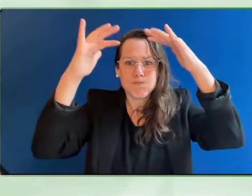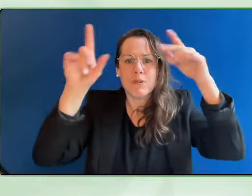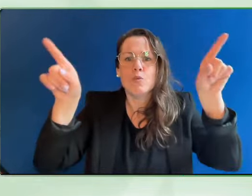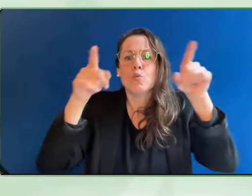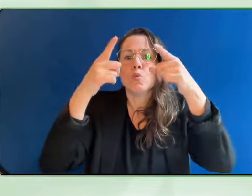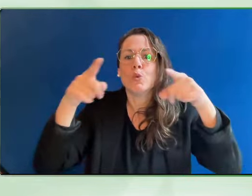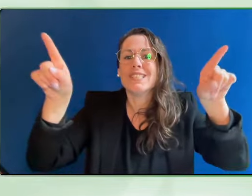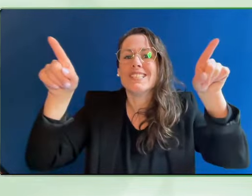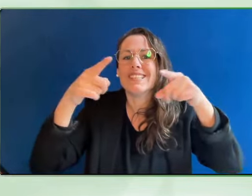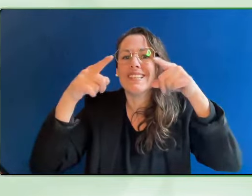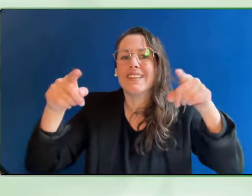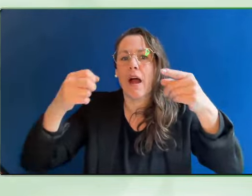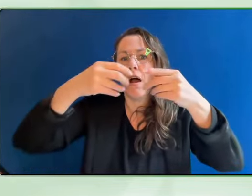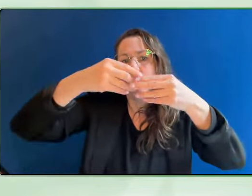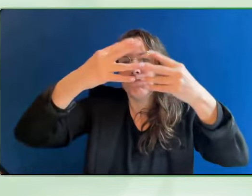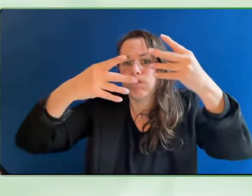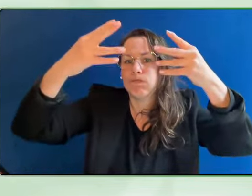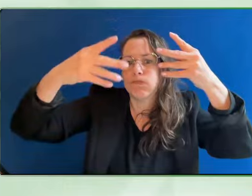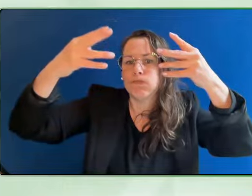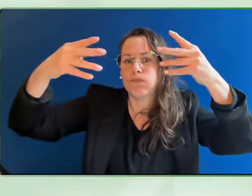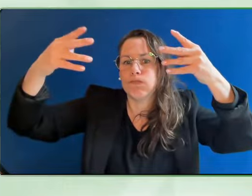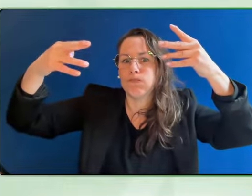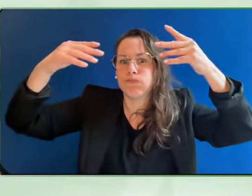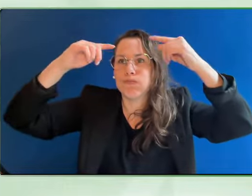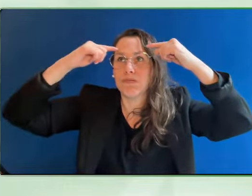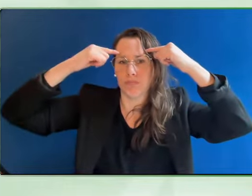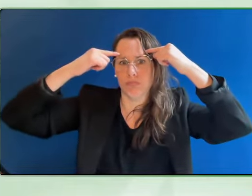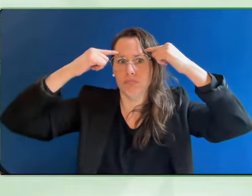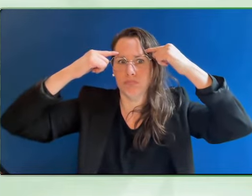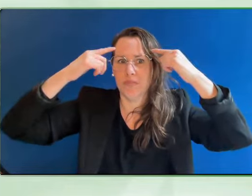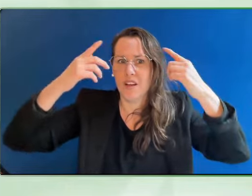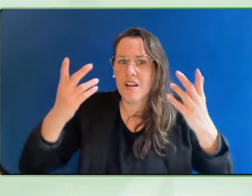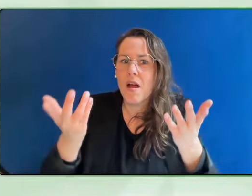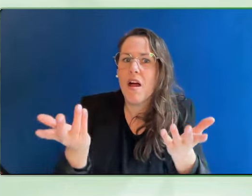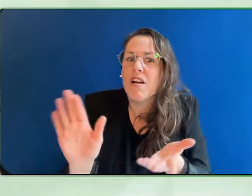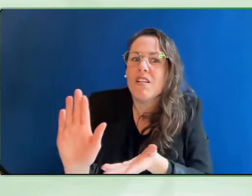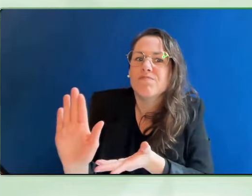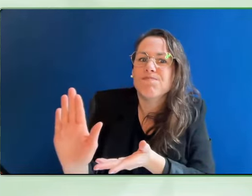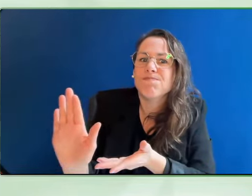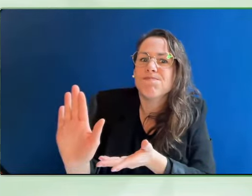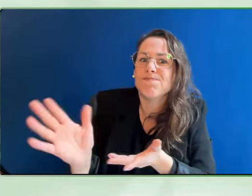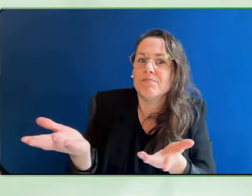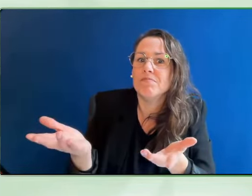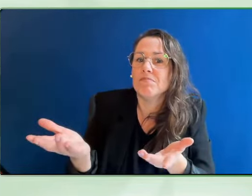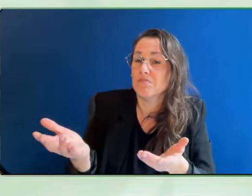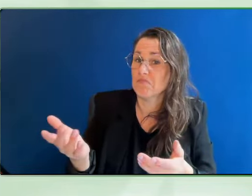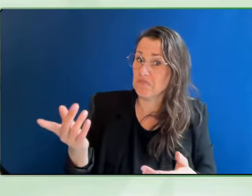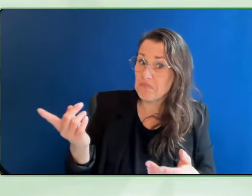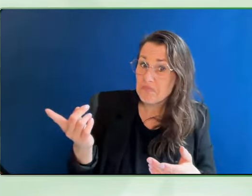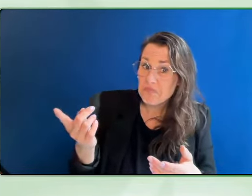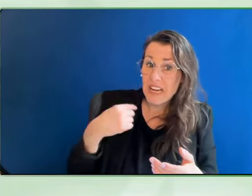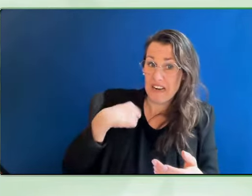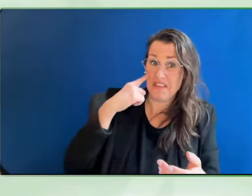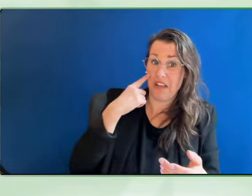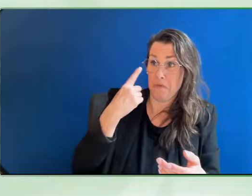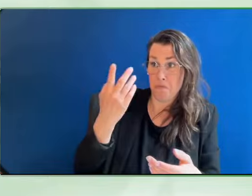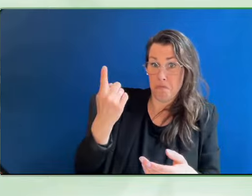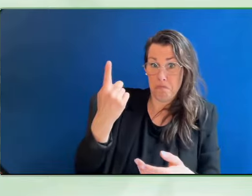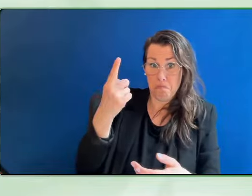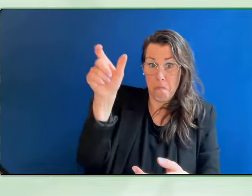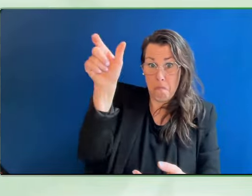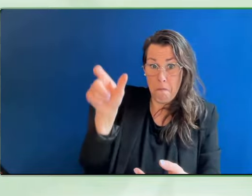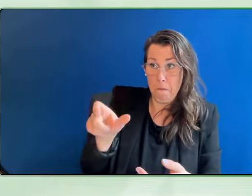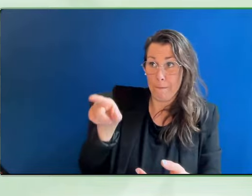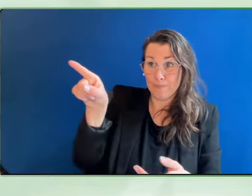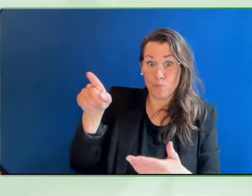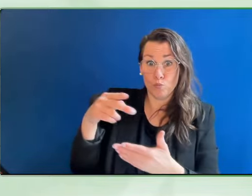reacts or consumes the surroundings that we have around us. So I